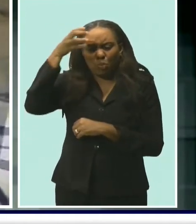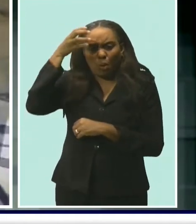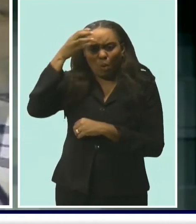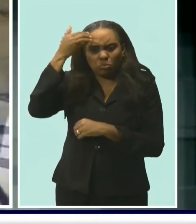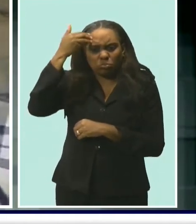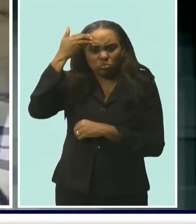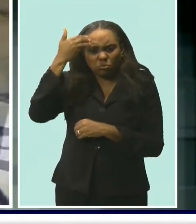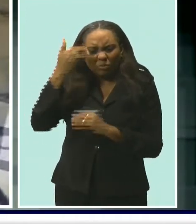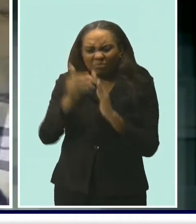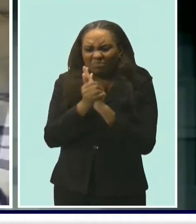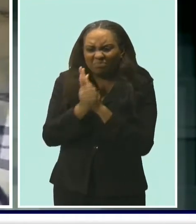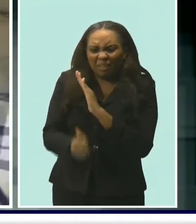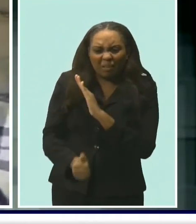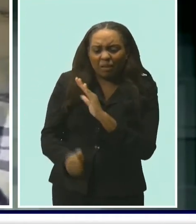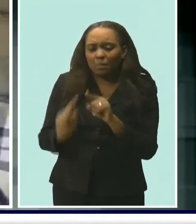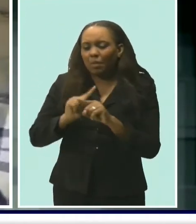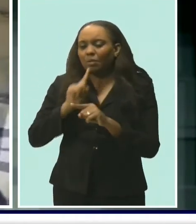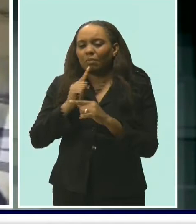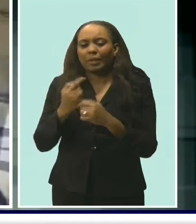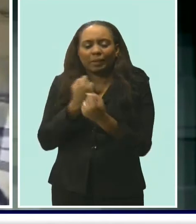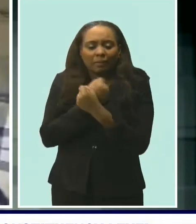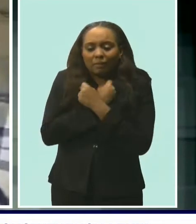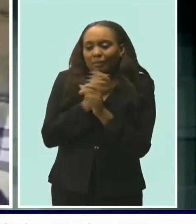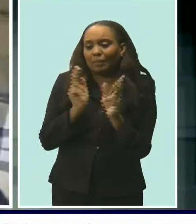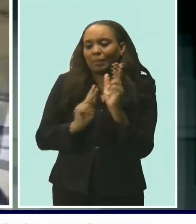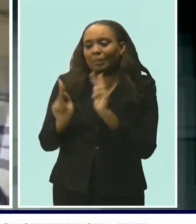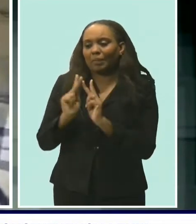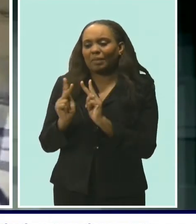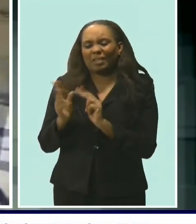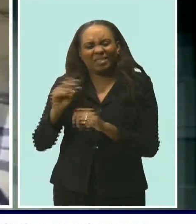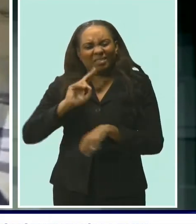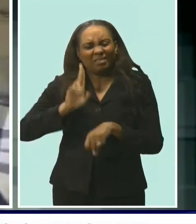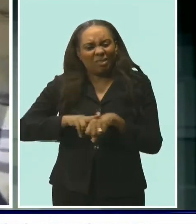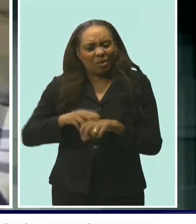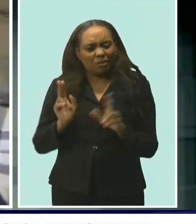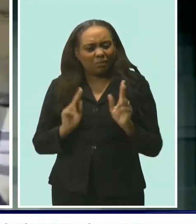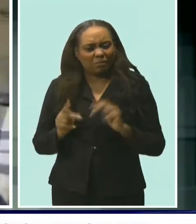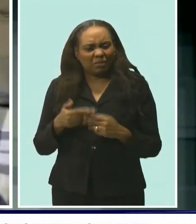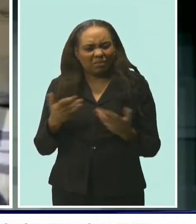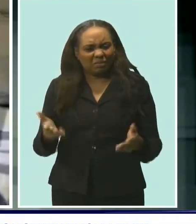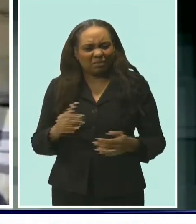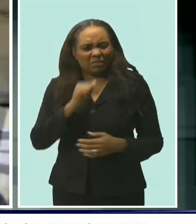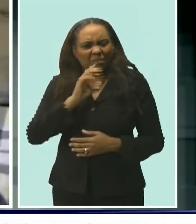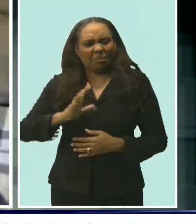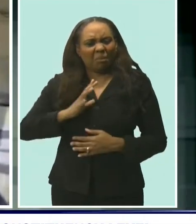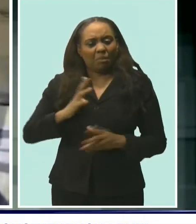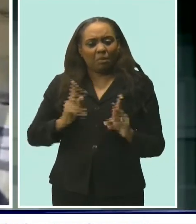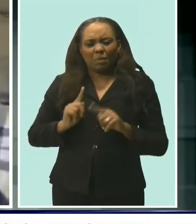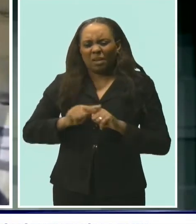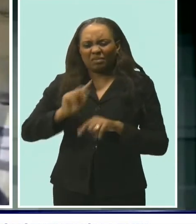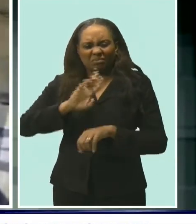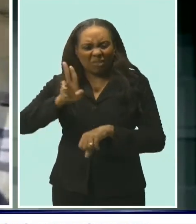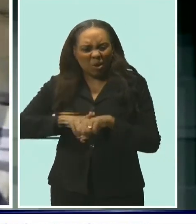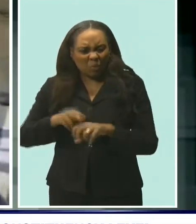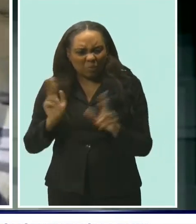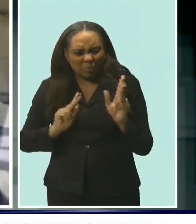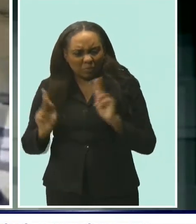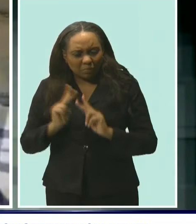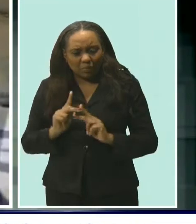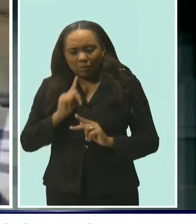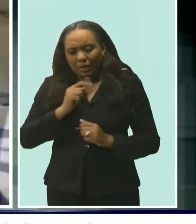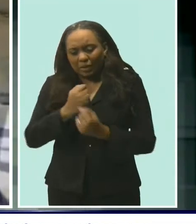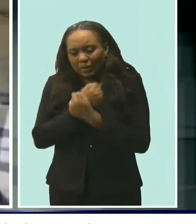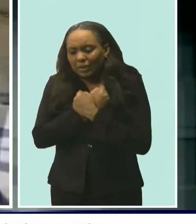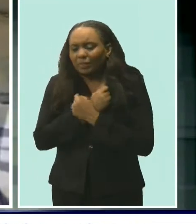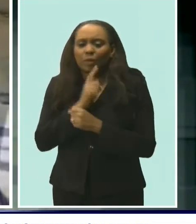politics, but generally he loved people, and especially the working class, and he believed in human development, and he wanted to improve the